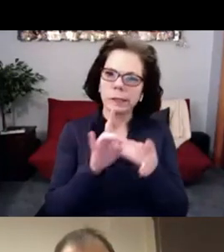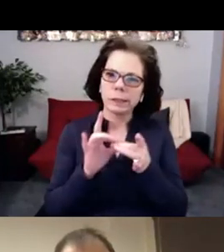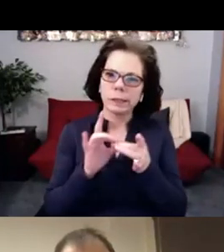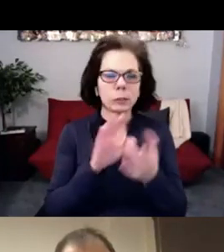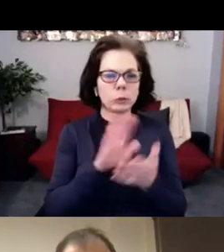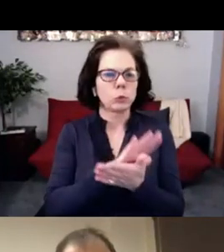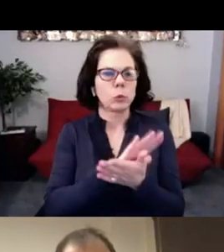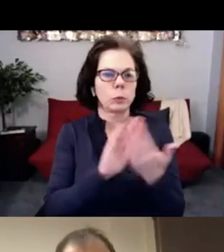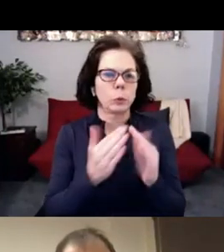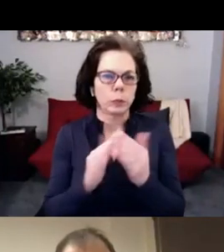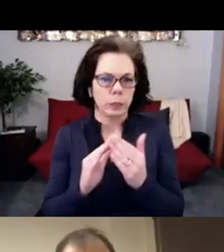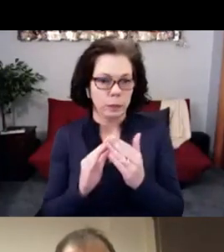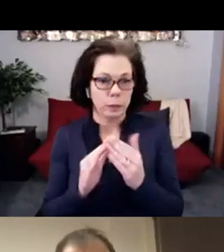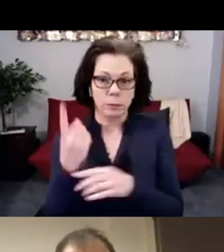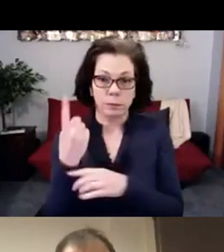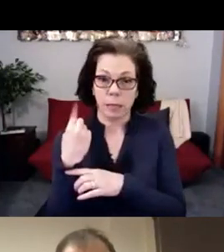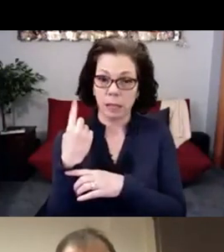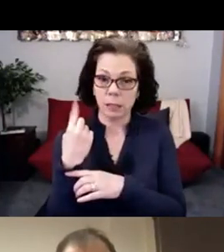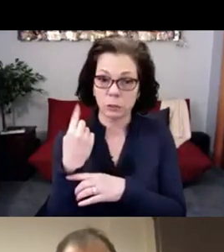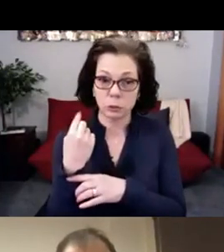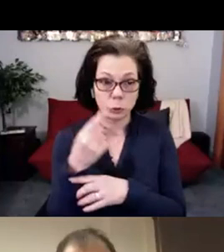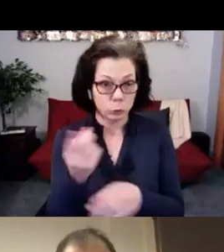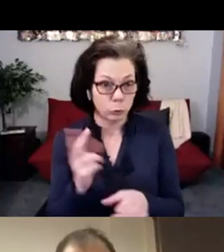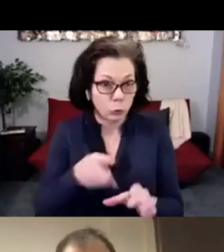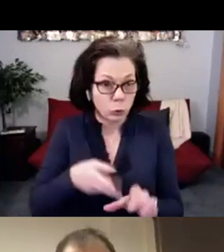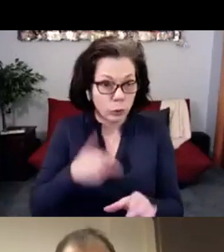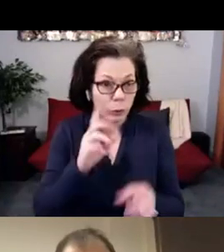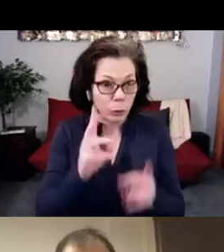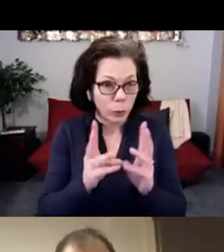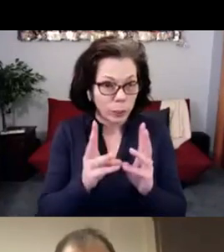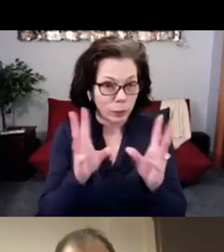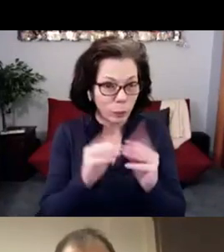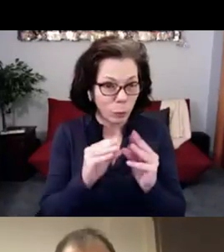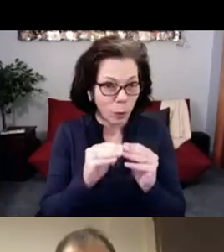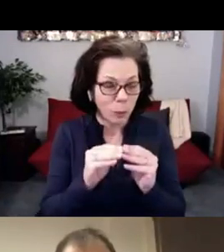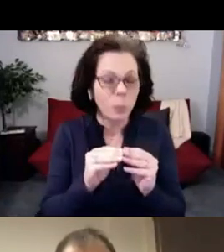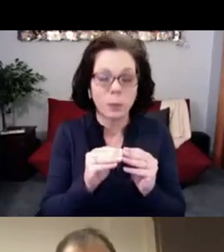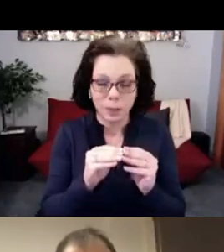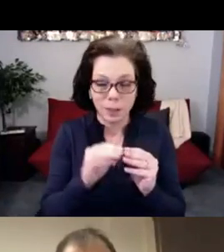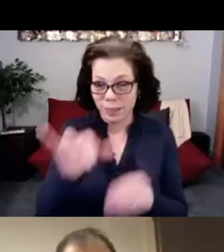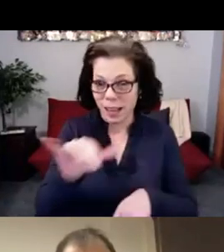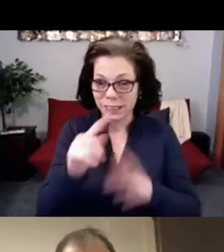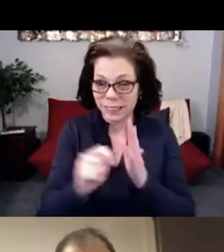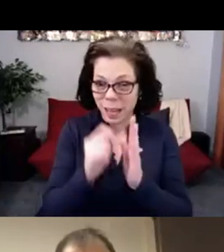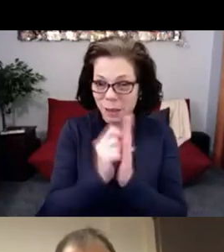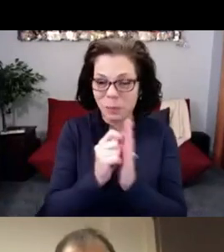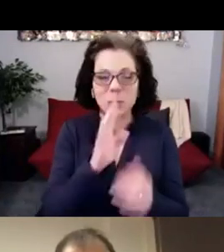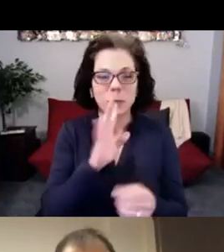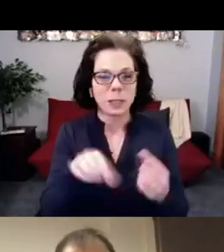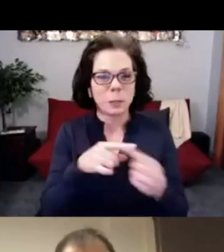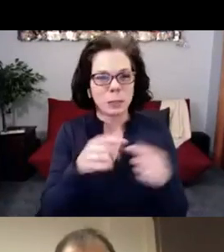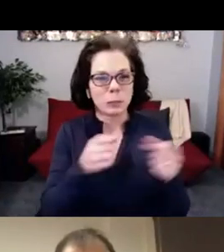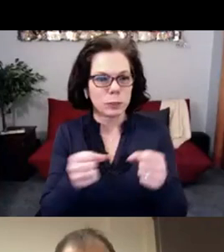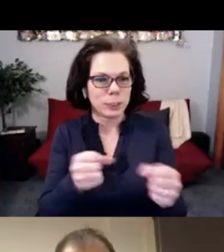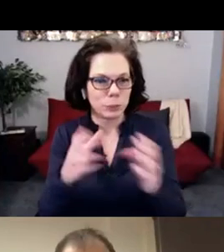Last year, for those of you that joined us for our winter forums, you may remember we were talking at that time about strategic planning. We were able